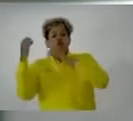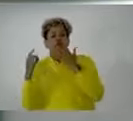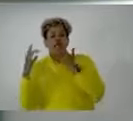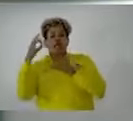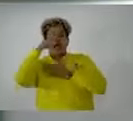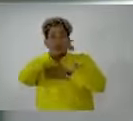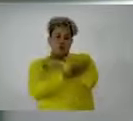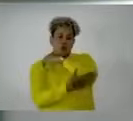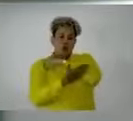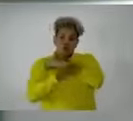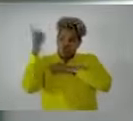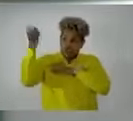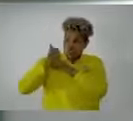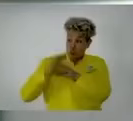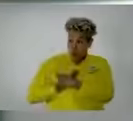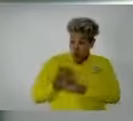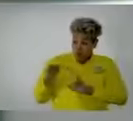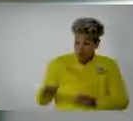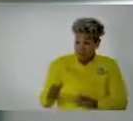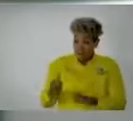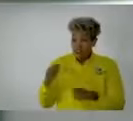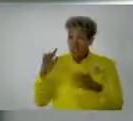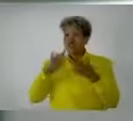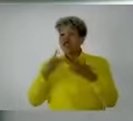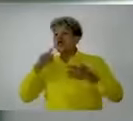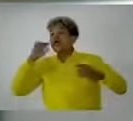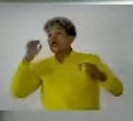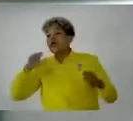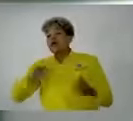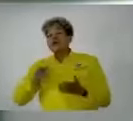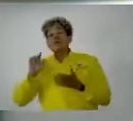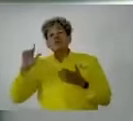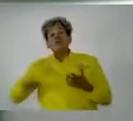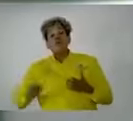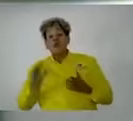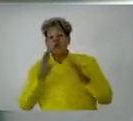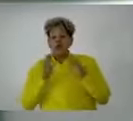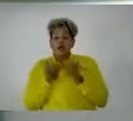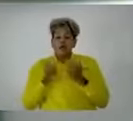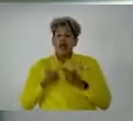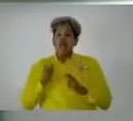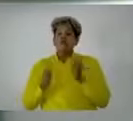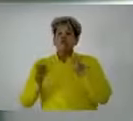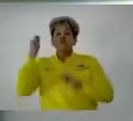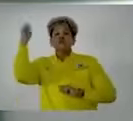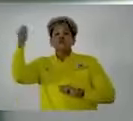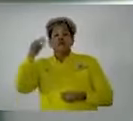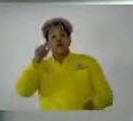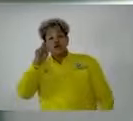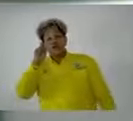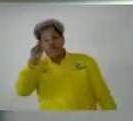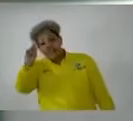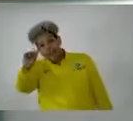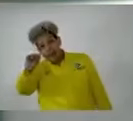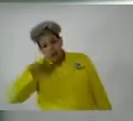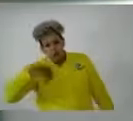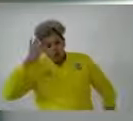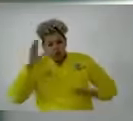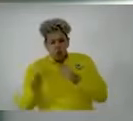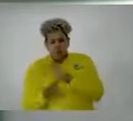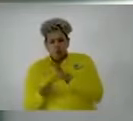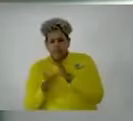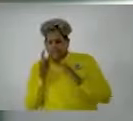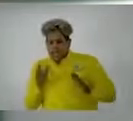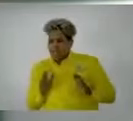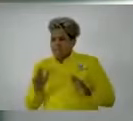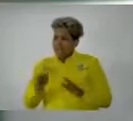the Caribbean. Our fixed broadband subscription is lower than the Cayman, Trinidad and Grenada. We will prioritize